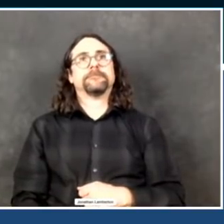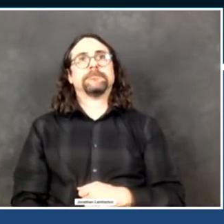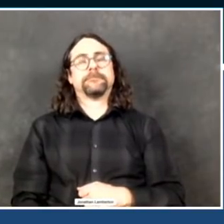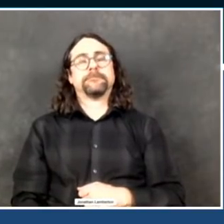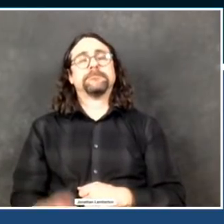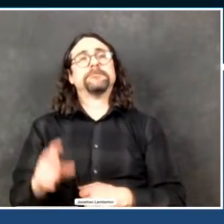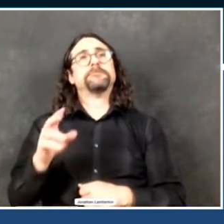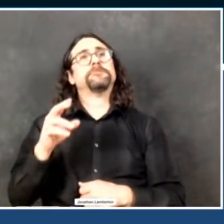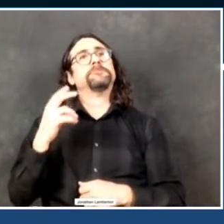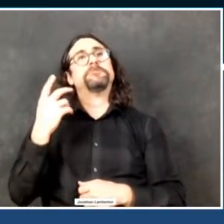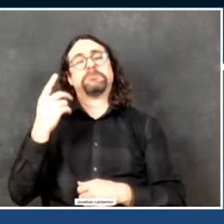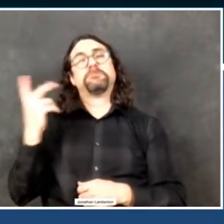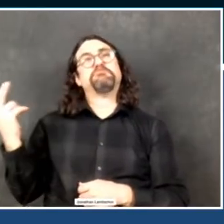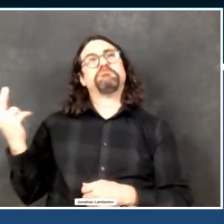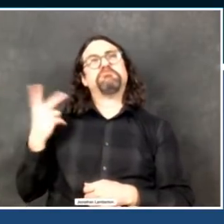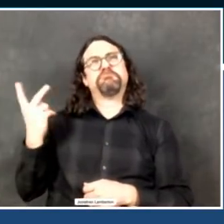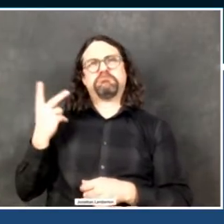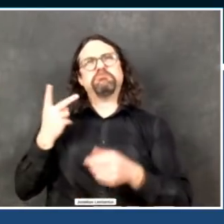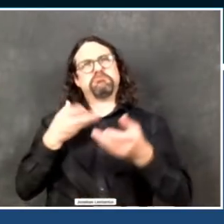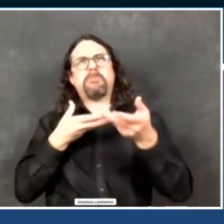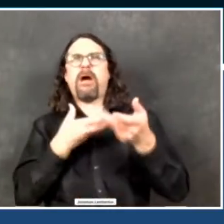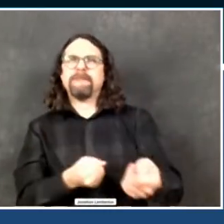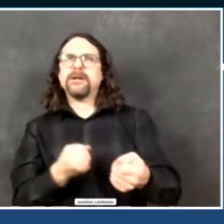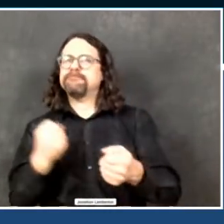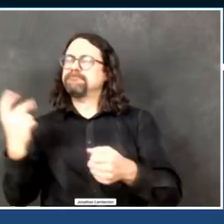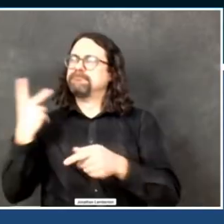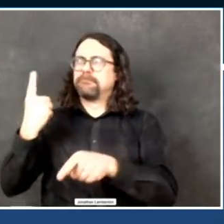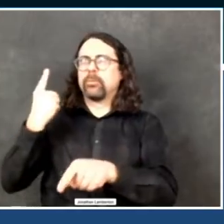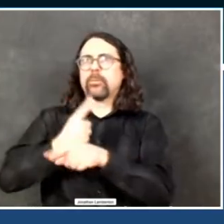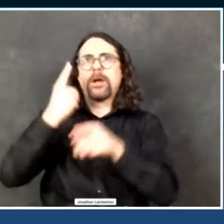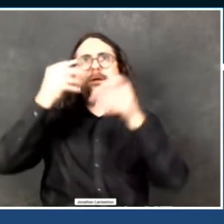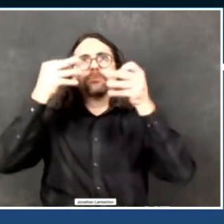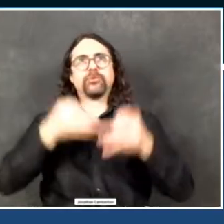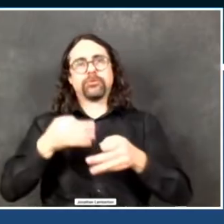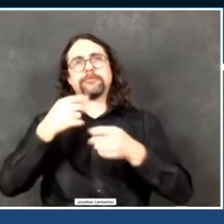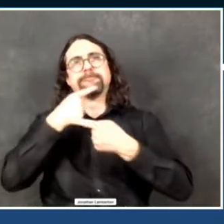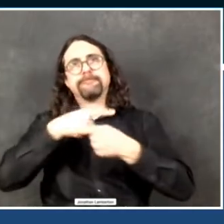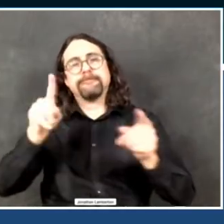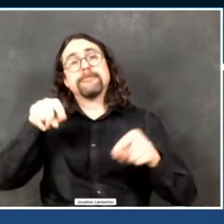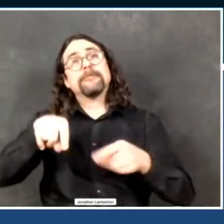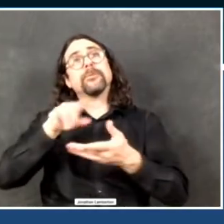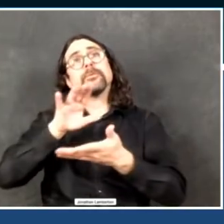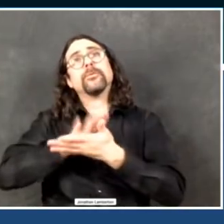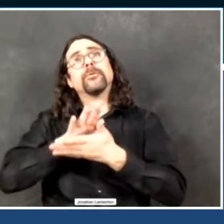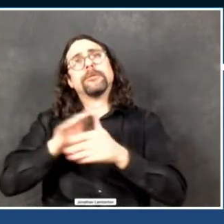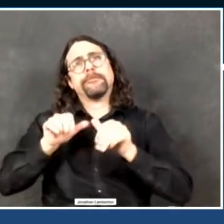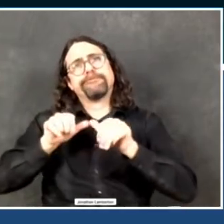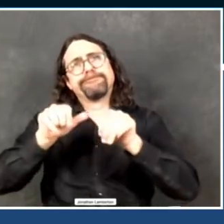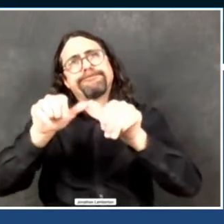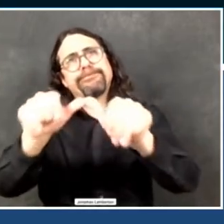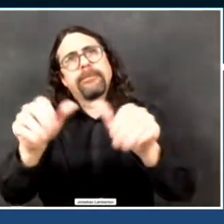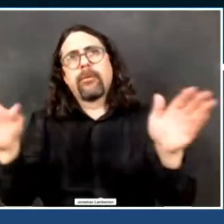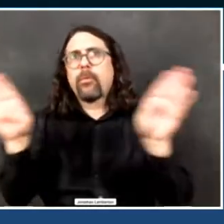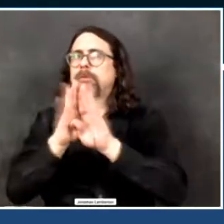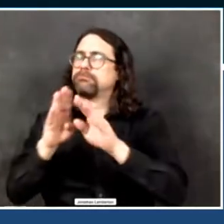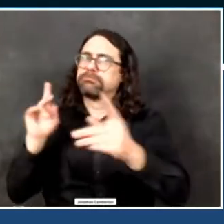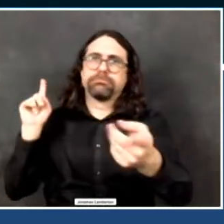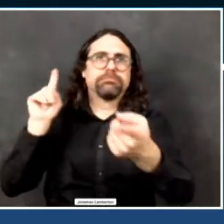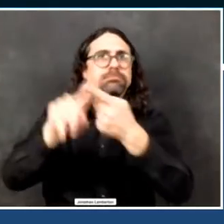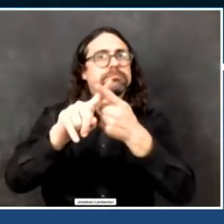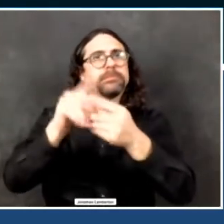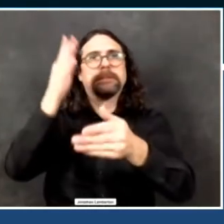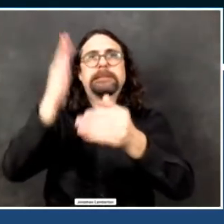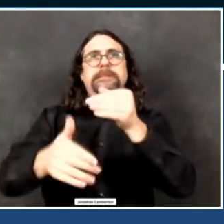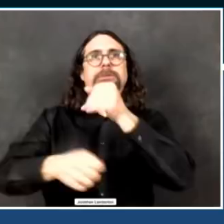us really, really deeply and with great passion, great energy to create a distance learning system, an online